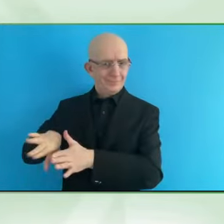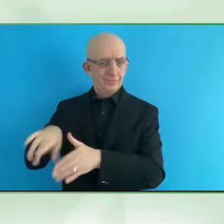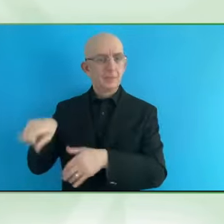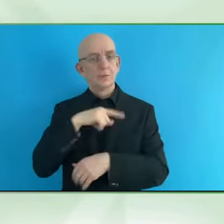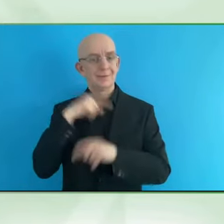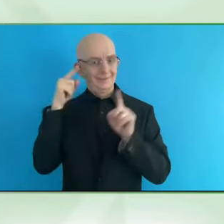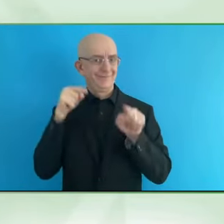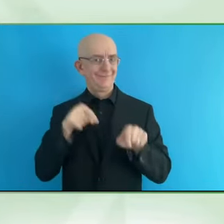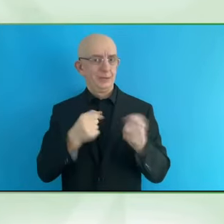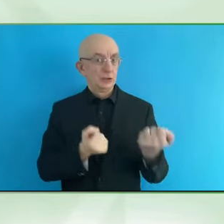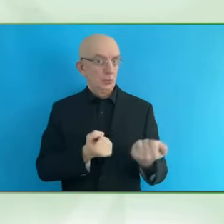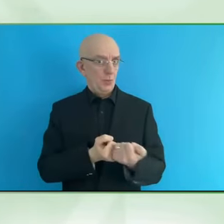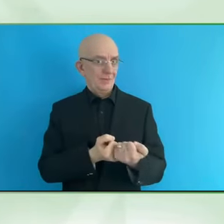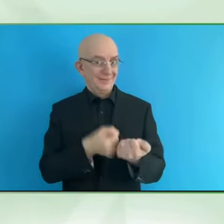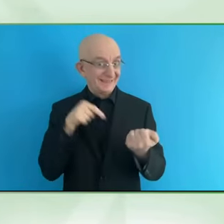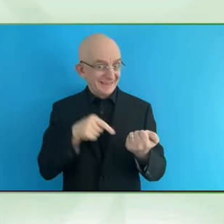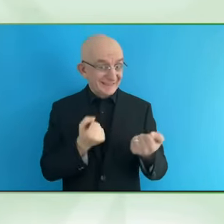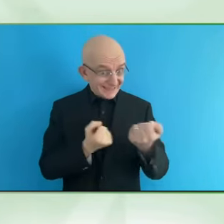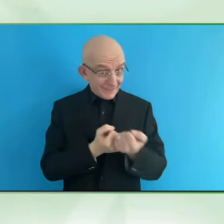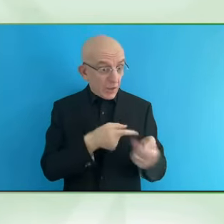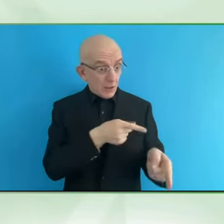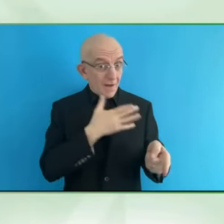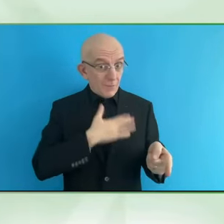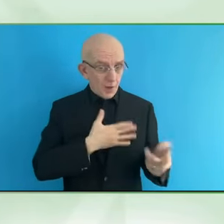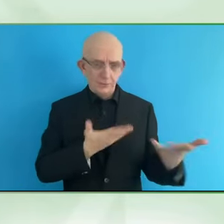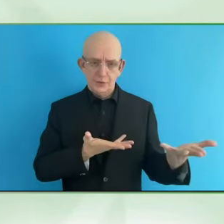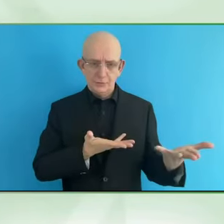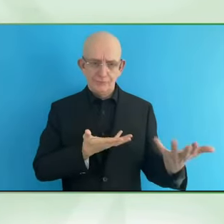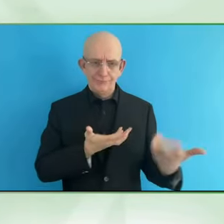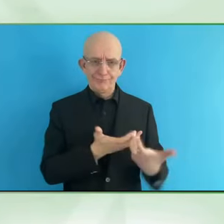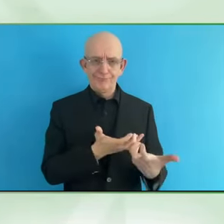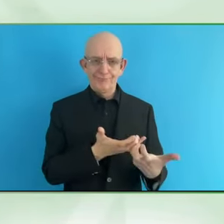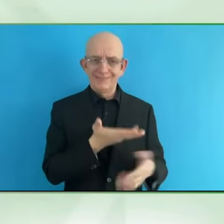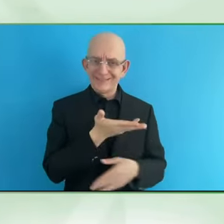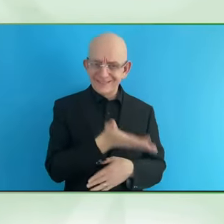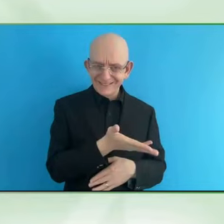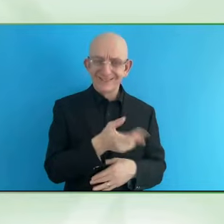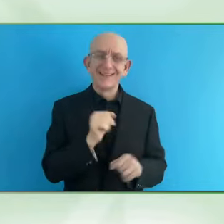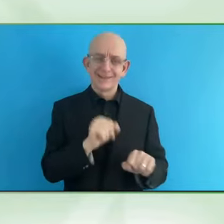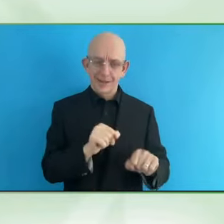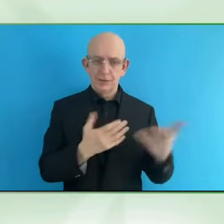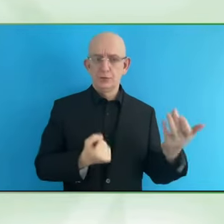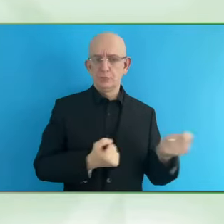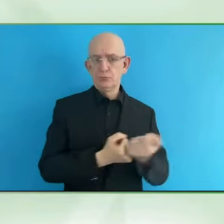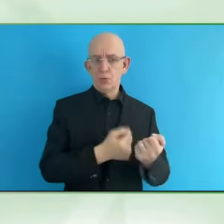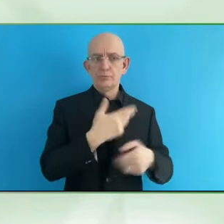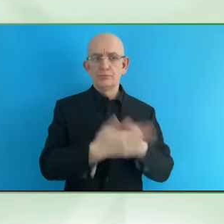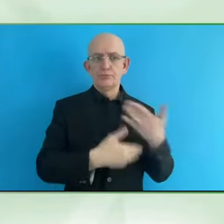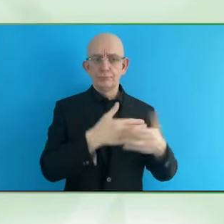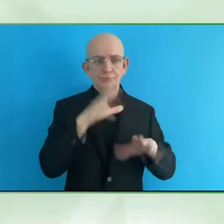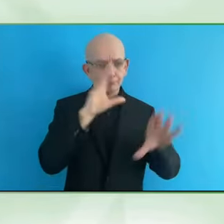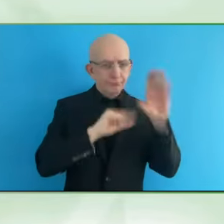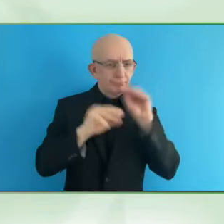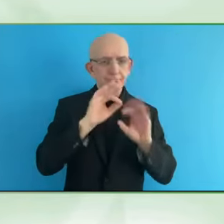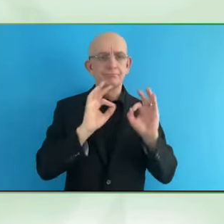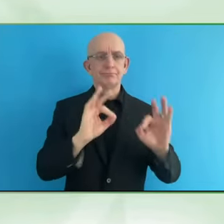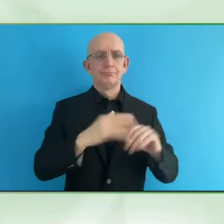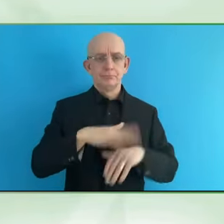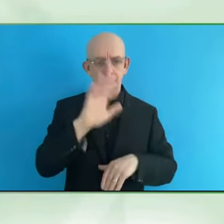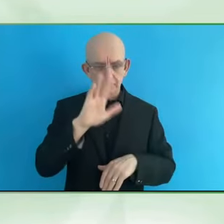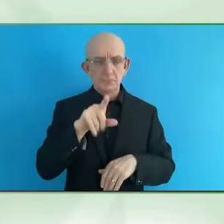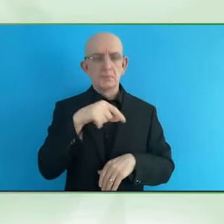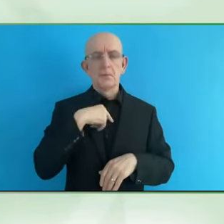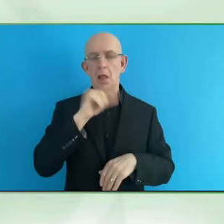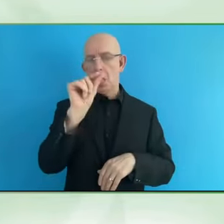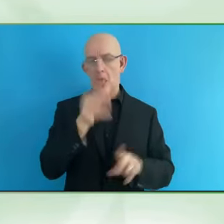people to think, who is the expert? And when, you know, they are so-called experts, people call